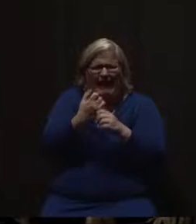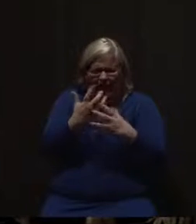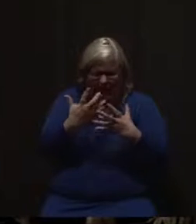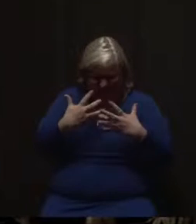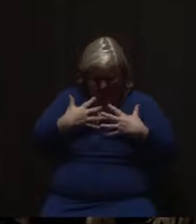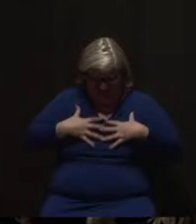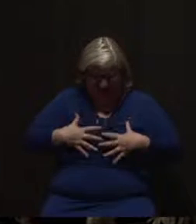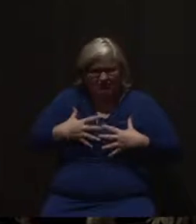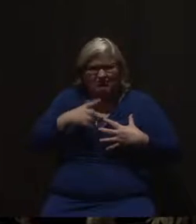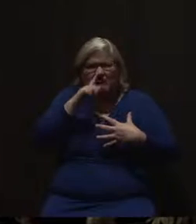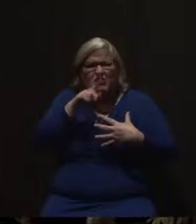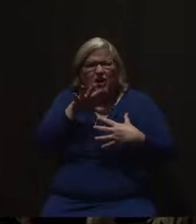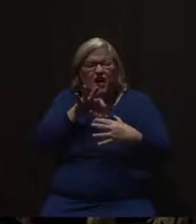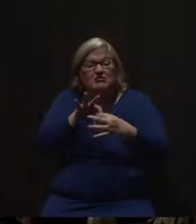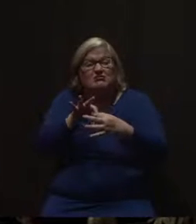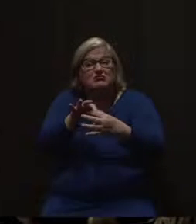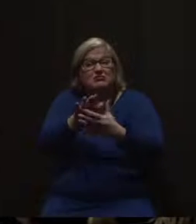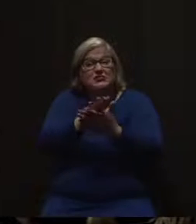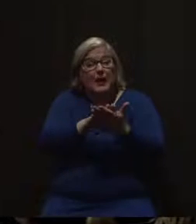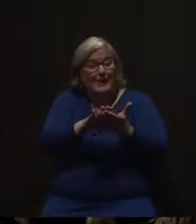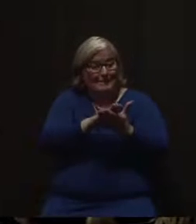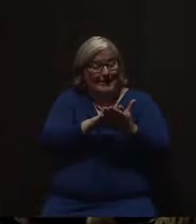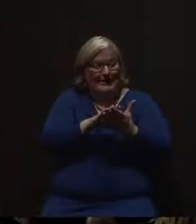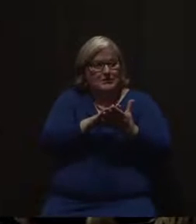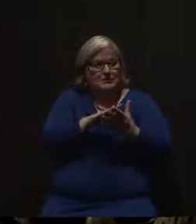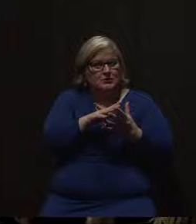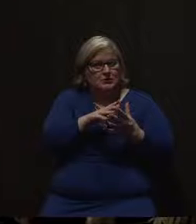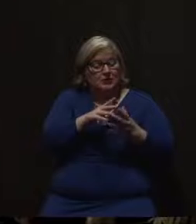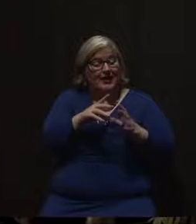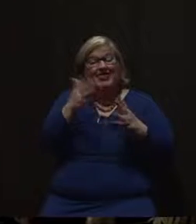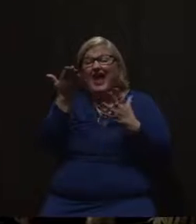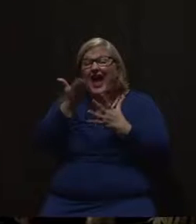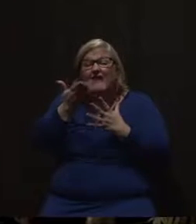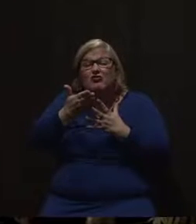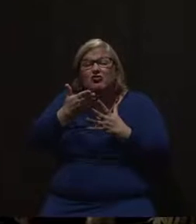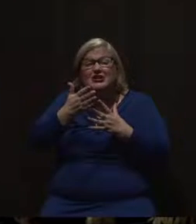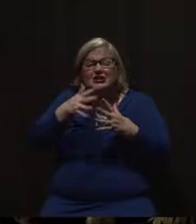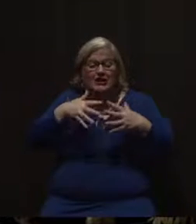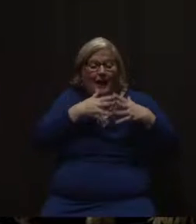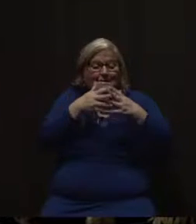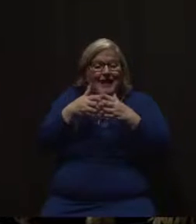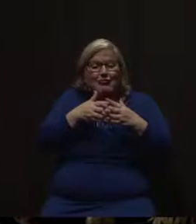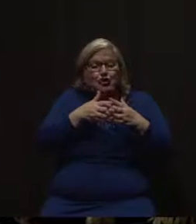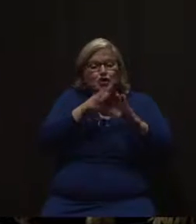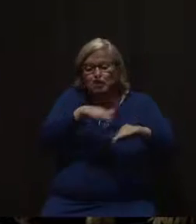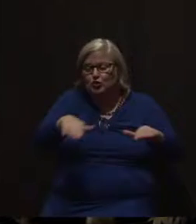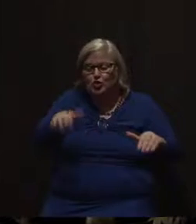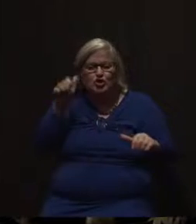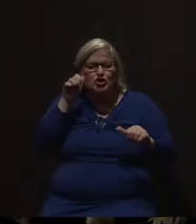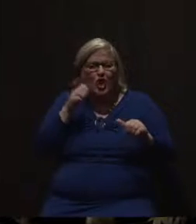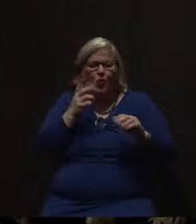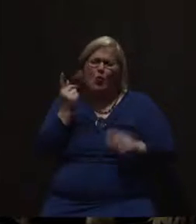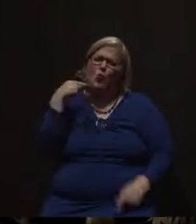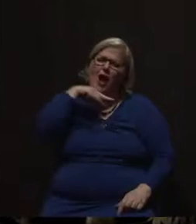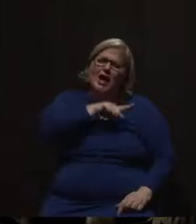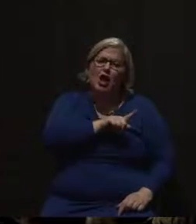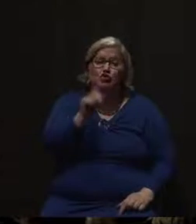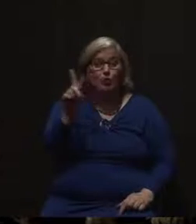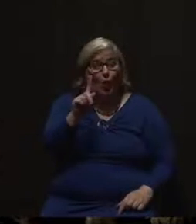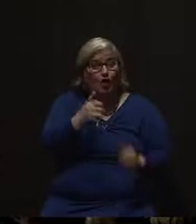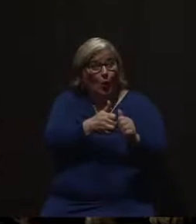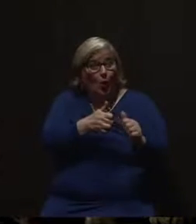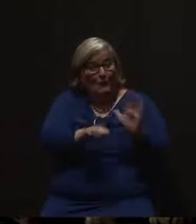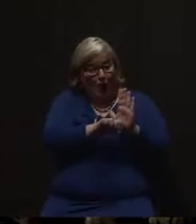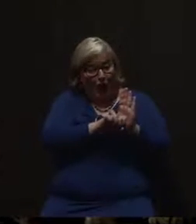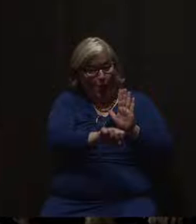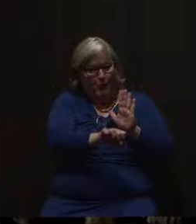the average American child knows the names of more than 100 corporate logos, but only of 10 plants. And I